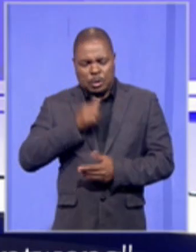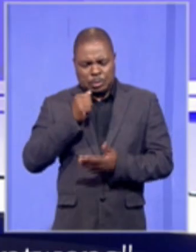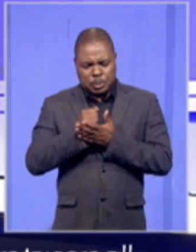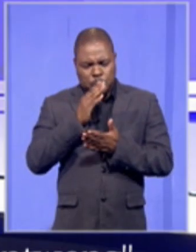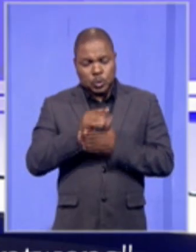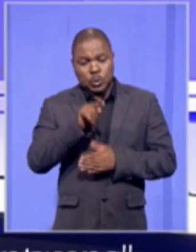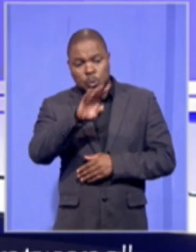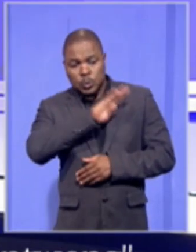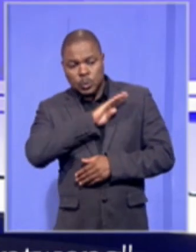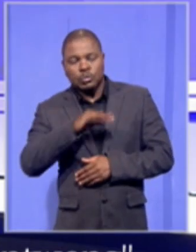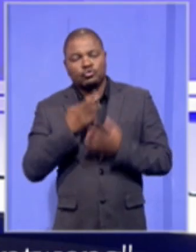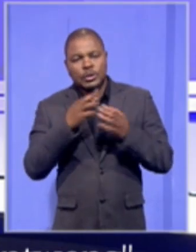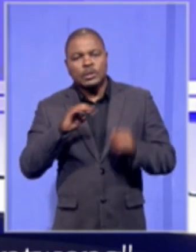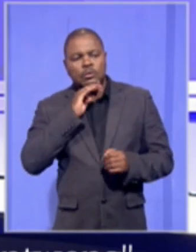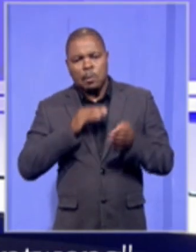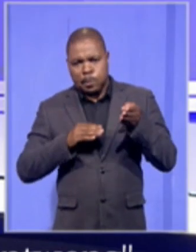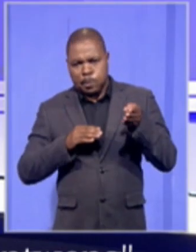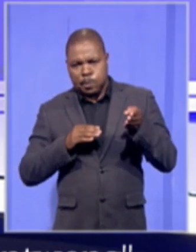di lekanego.